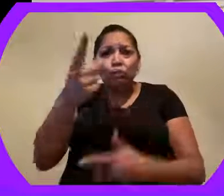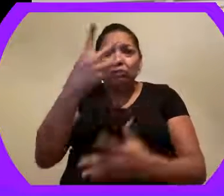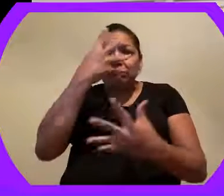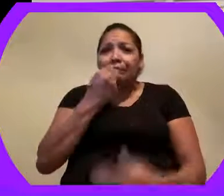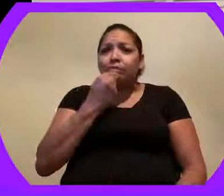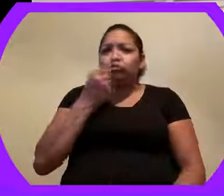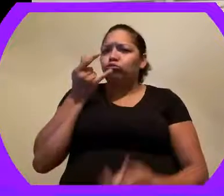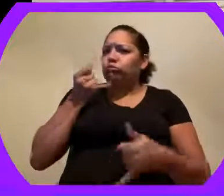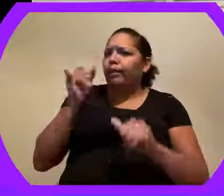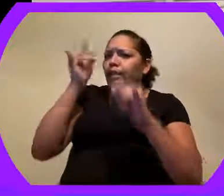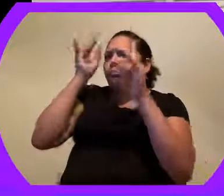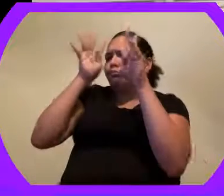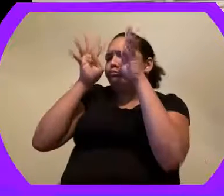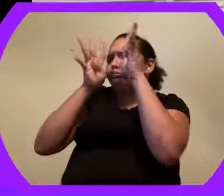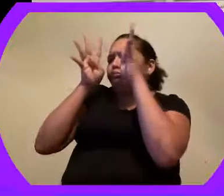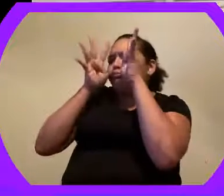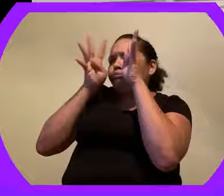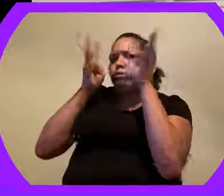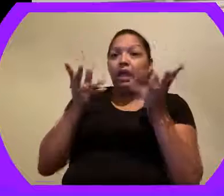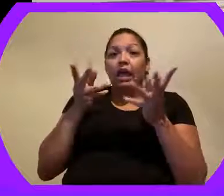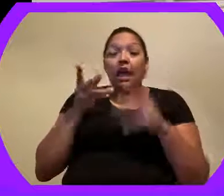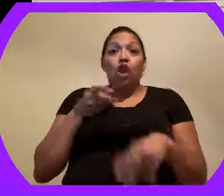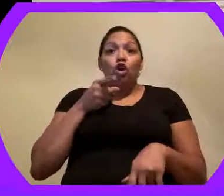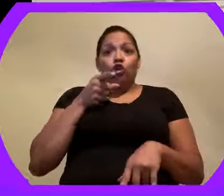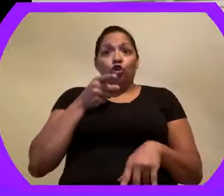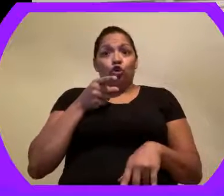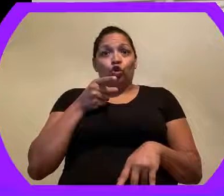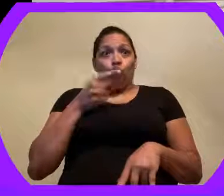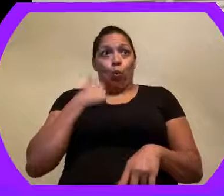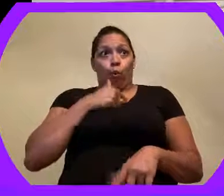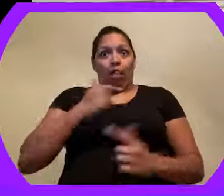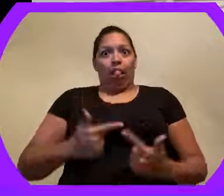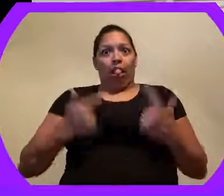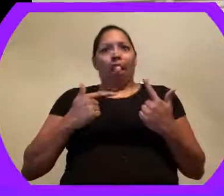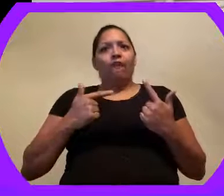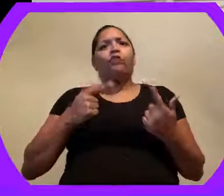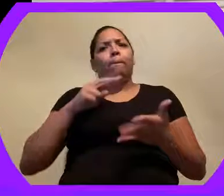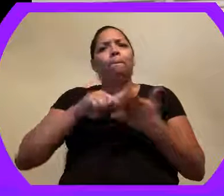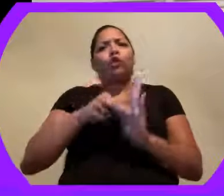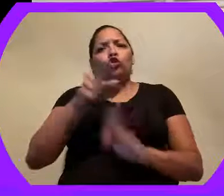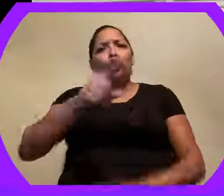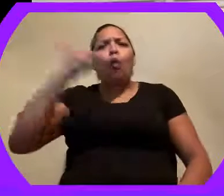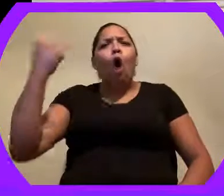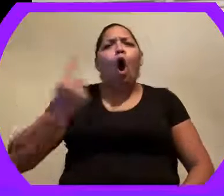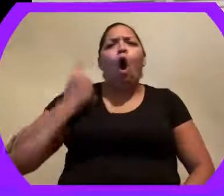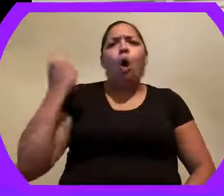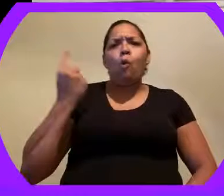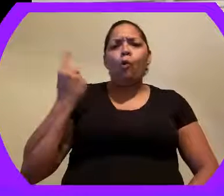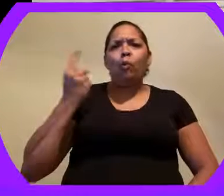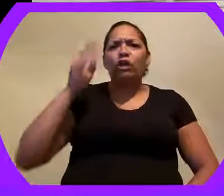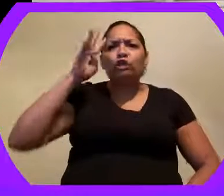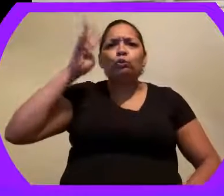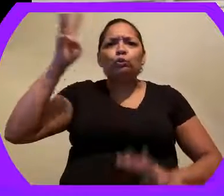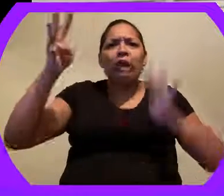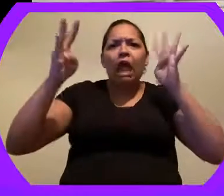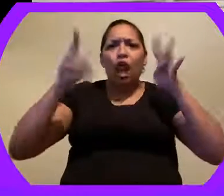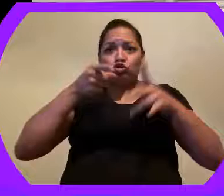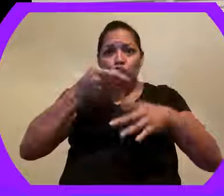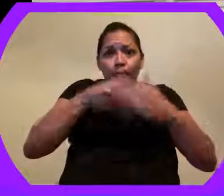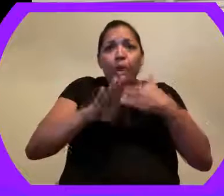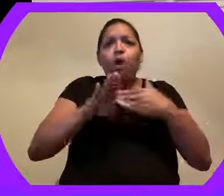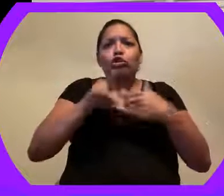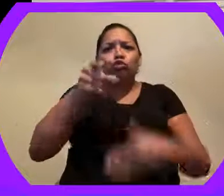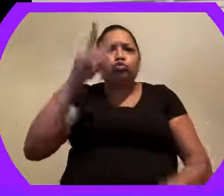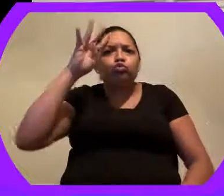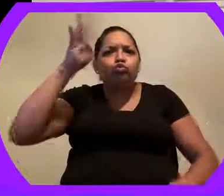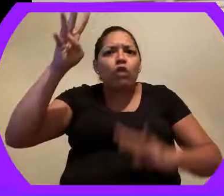we're always creating. Even if you're sleeping, you are actually creating a person who is sleeping, right? So just by being, we are always, and again, always